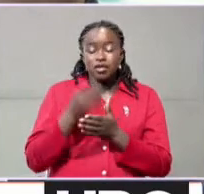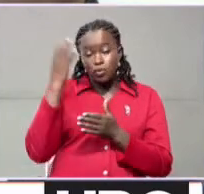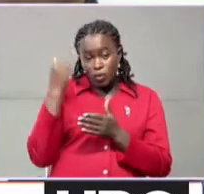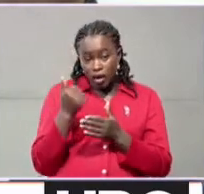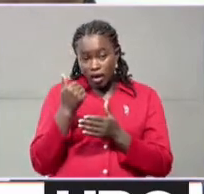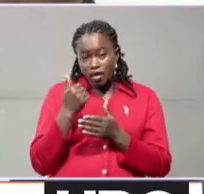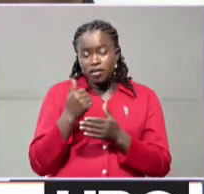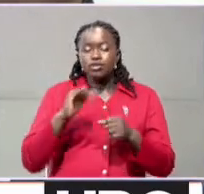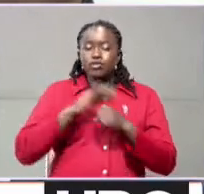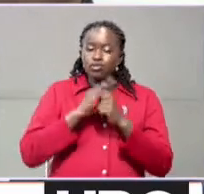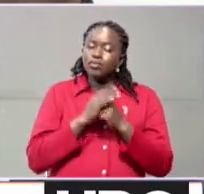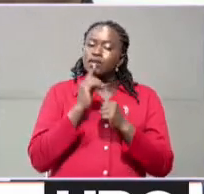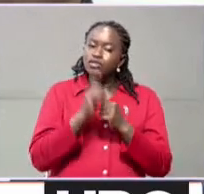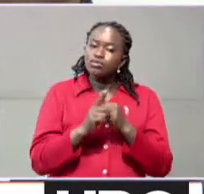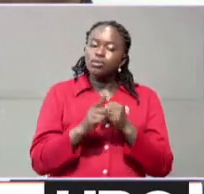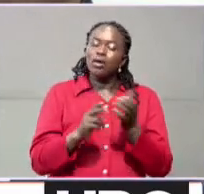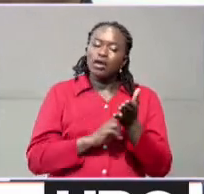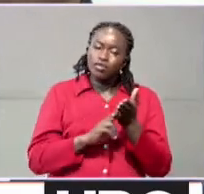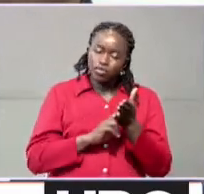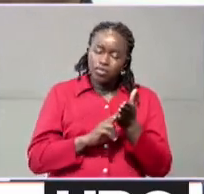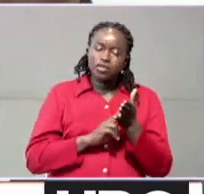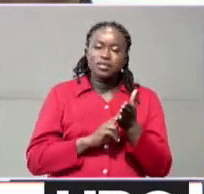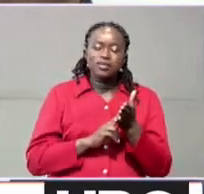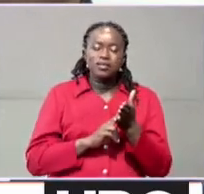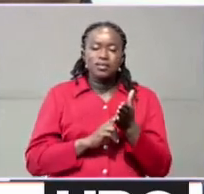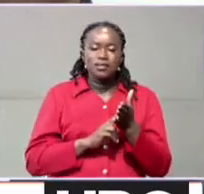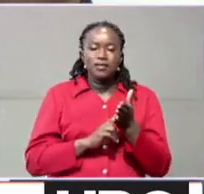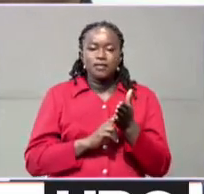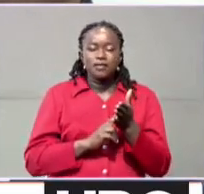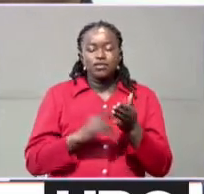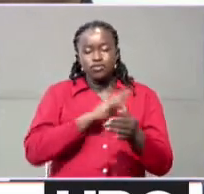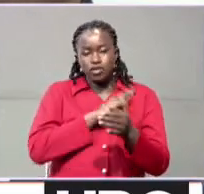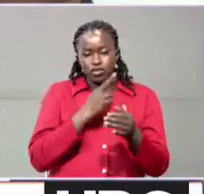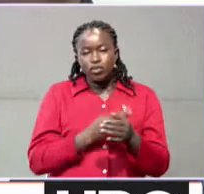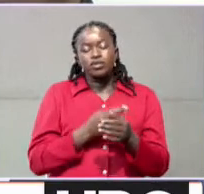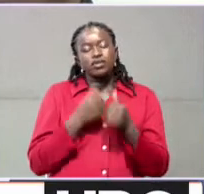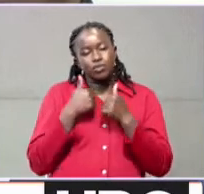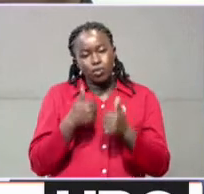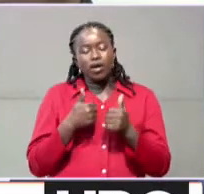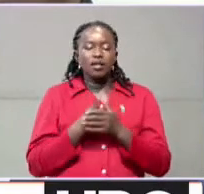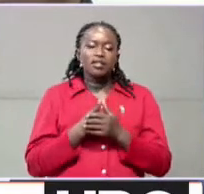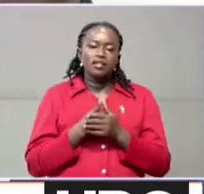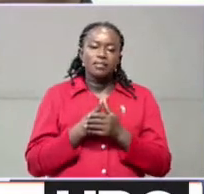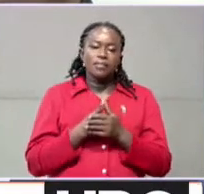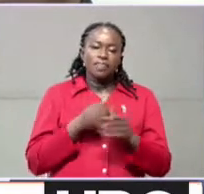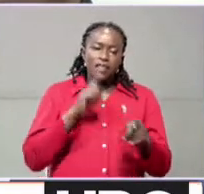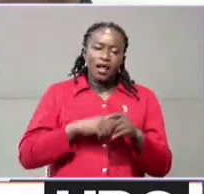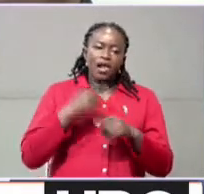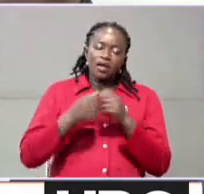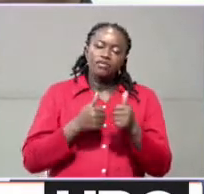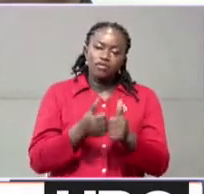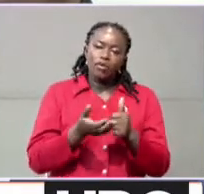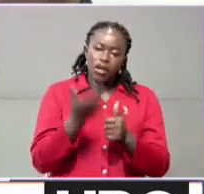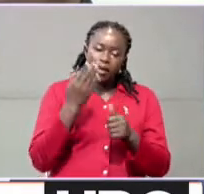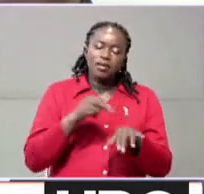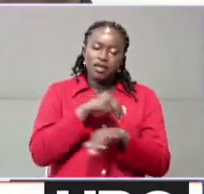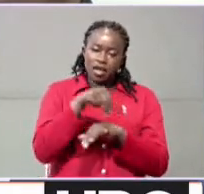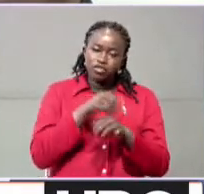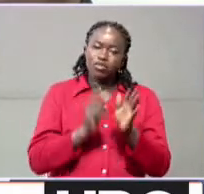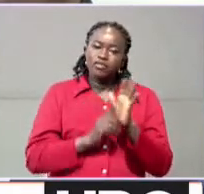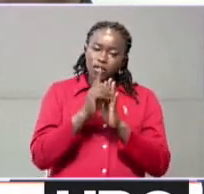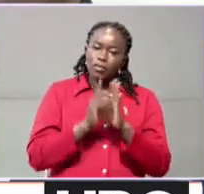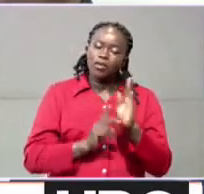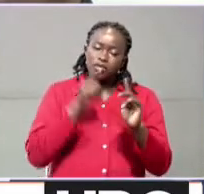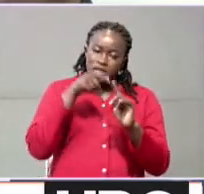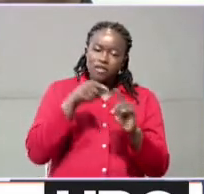ensure optimal utilization of resources in pursuit of national development objectives